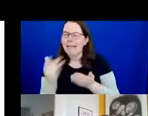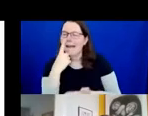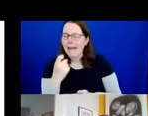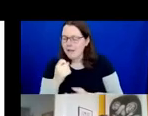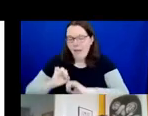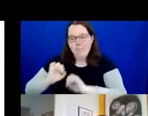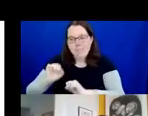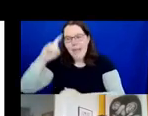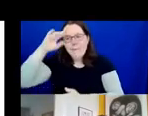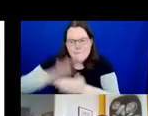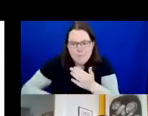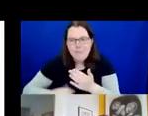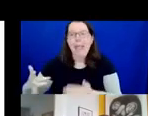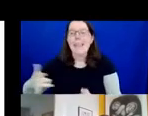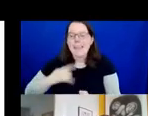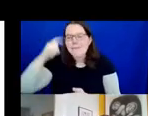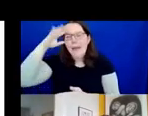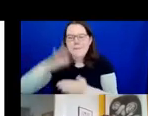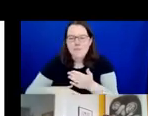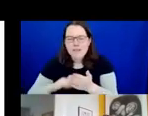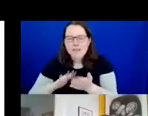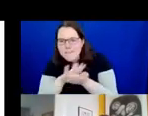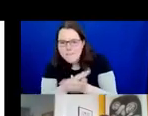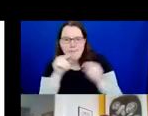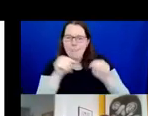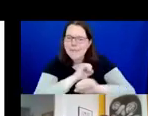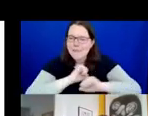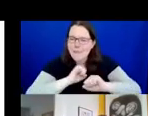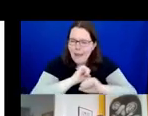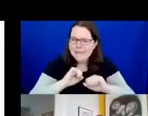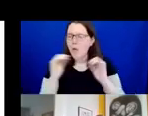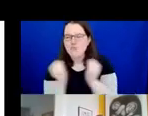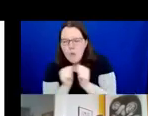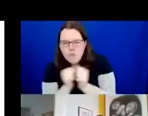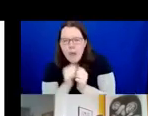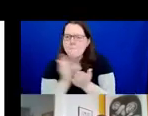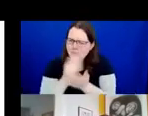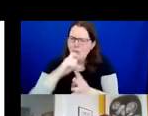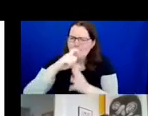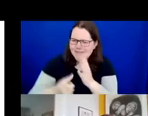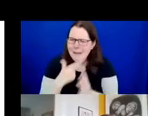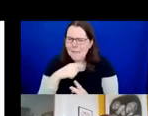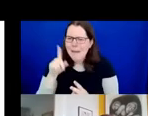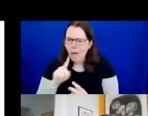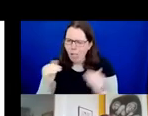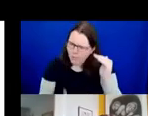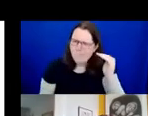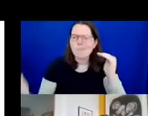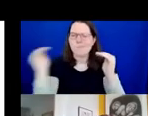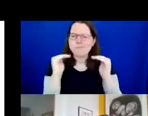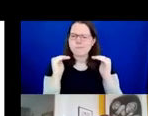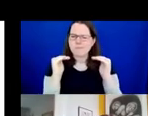gallery that works really hard to ensure that disabled people are not second-class citizens. My last slide,